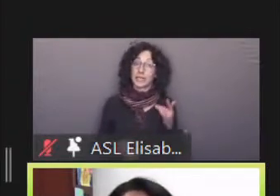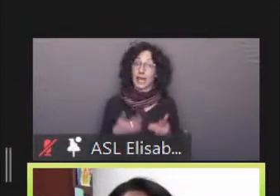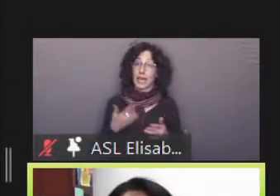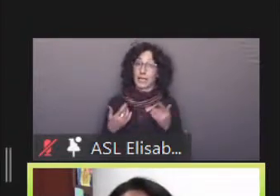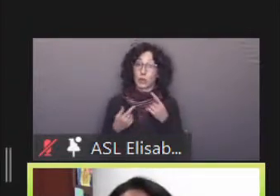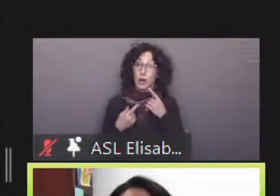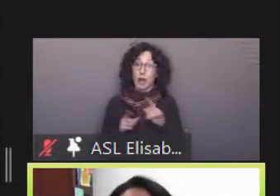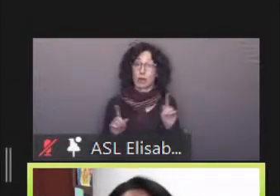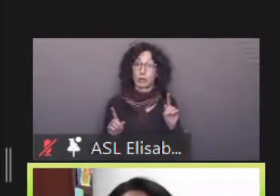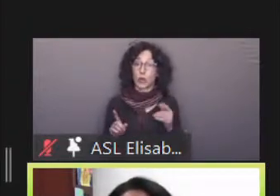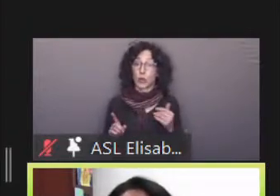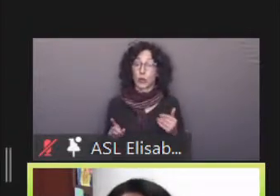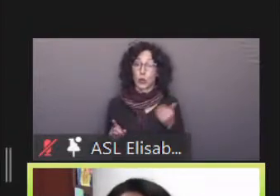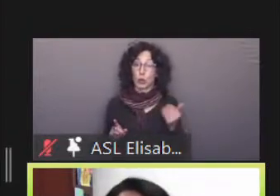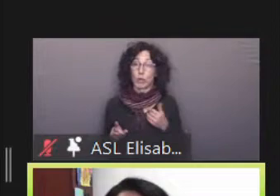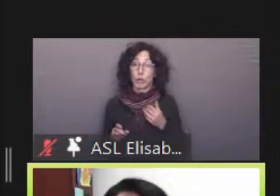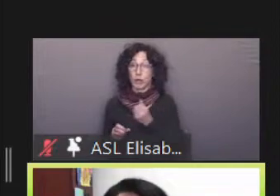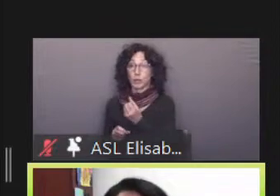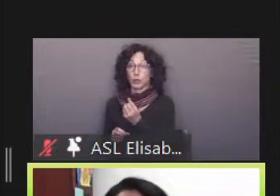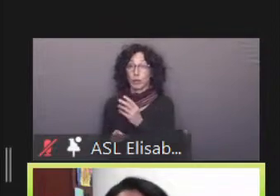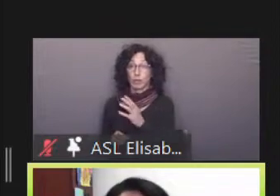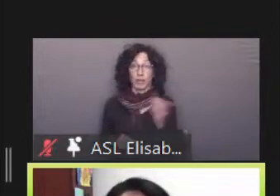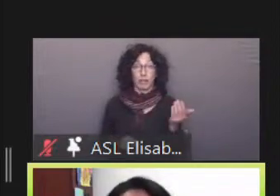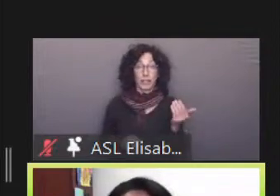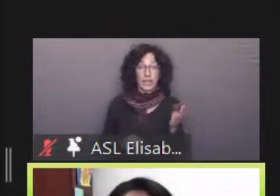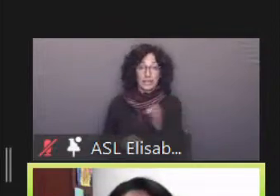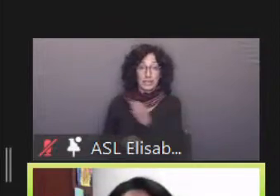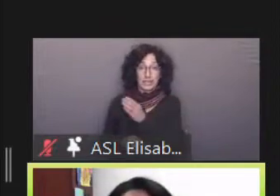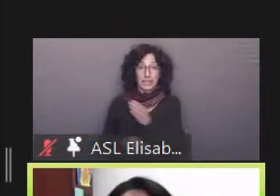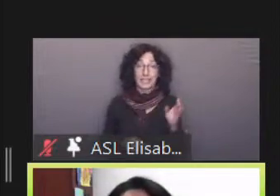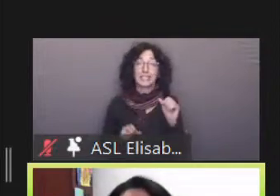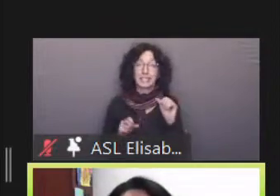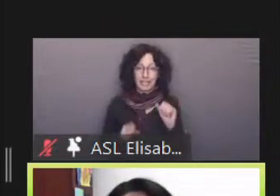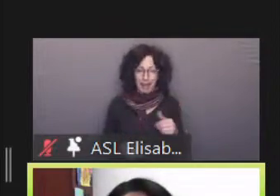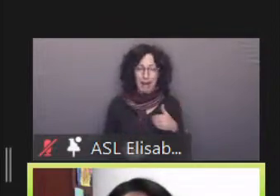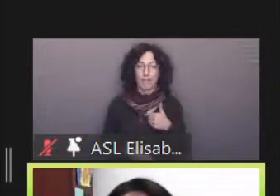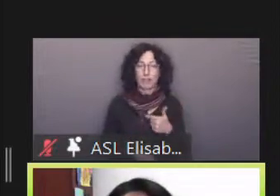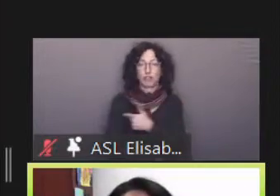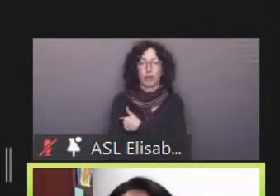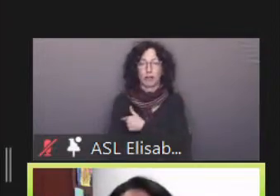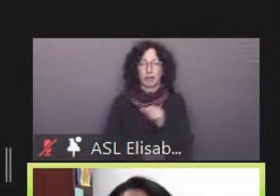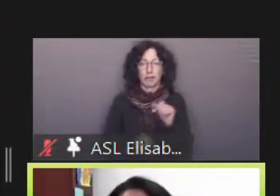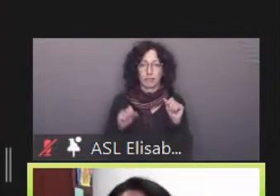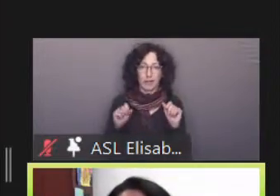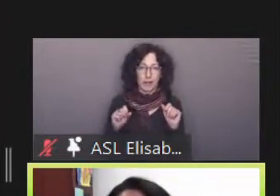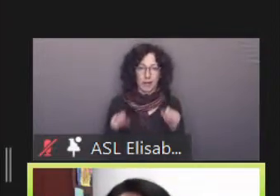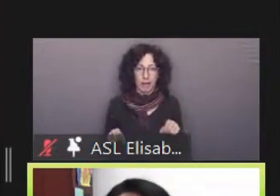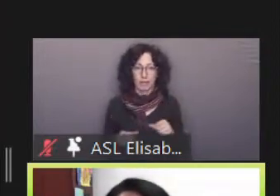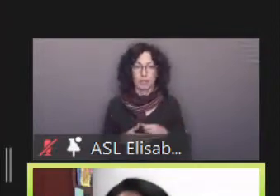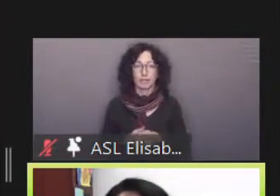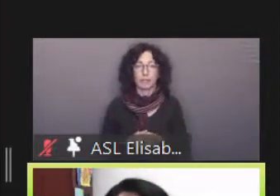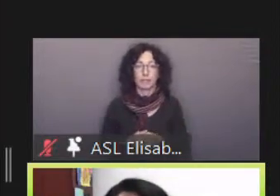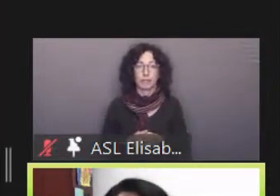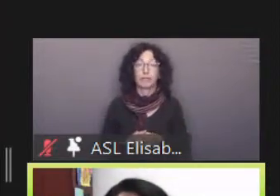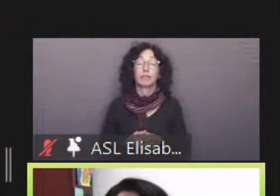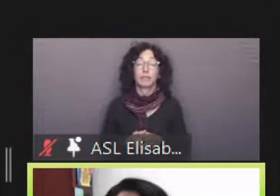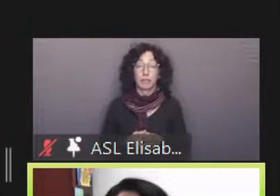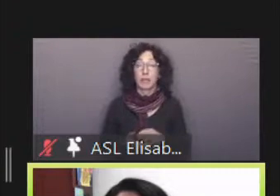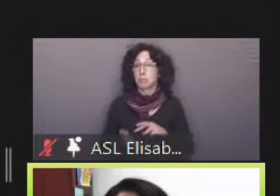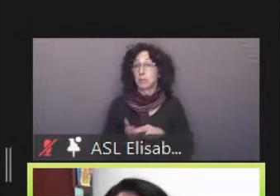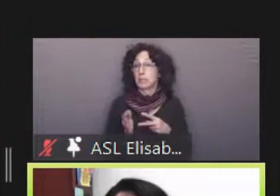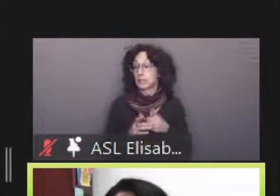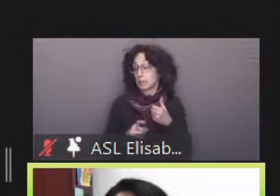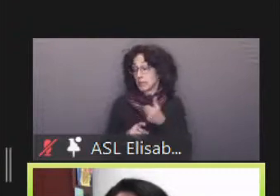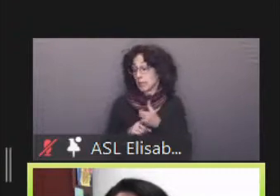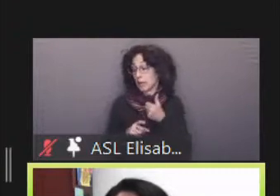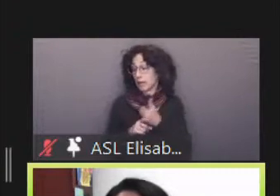to 15 can now also receive the COVID-19 vaccine. They can have the benefit for themselves and